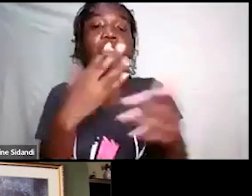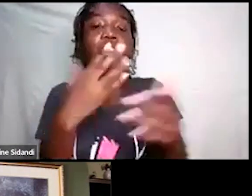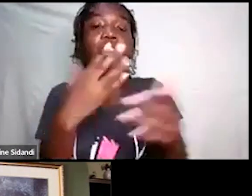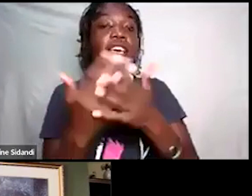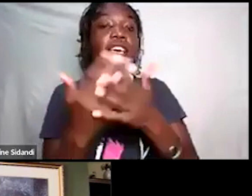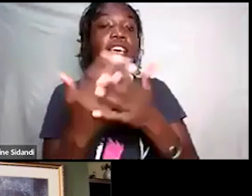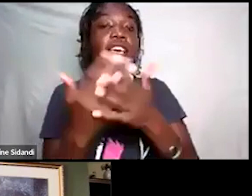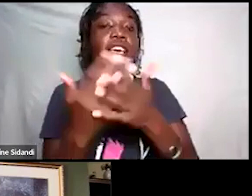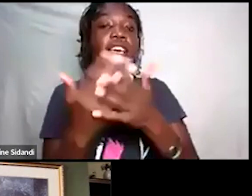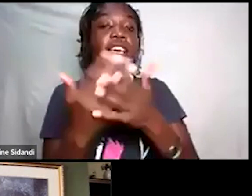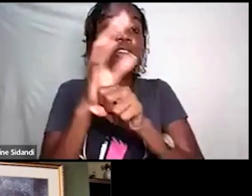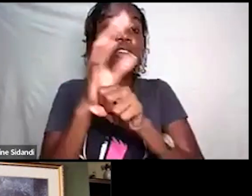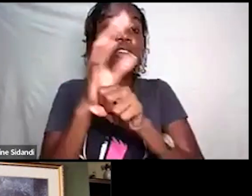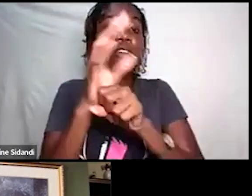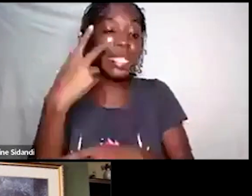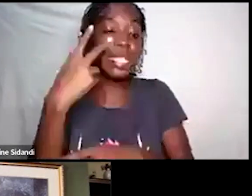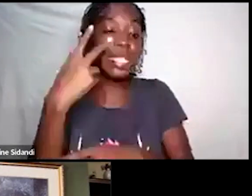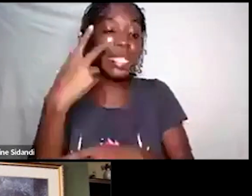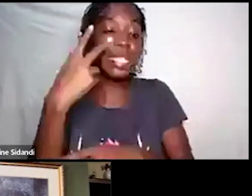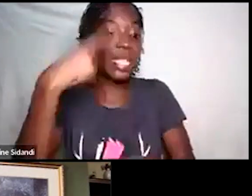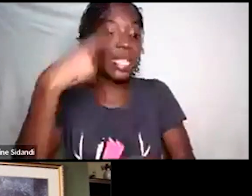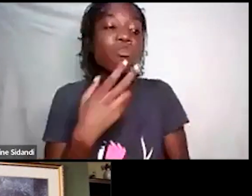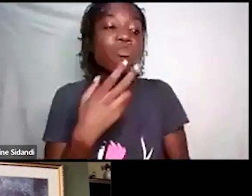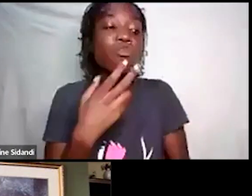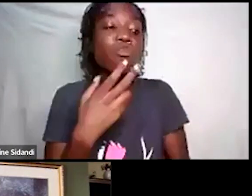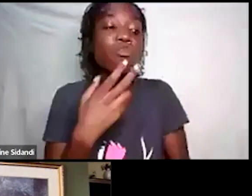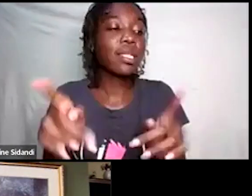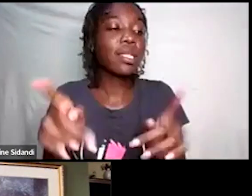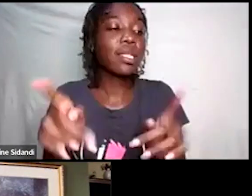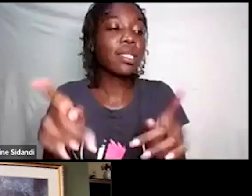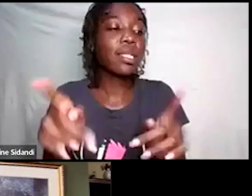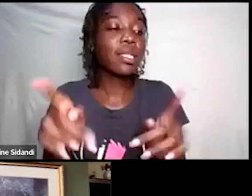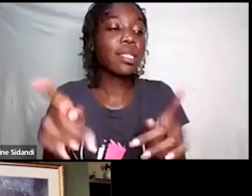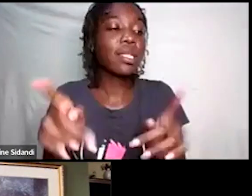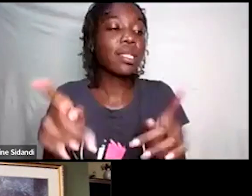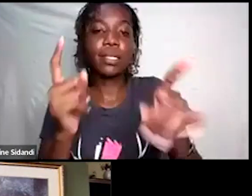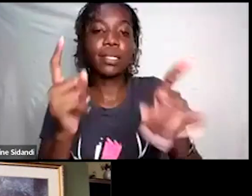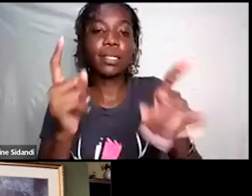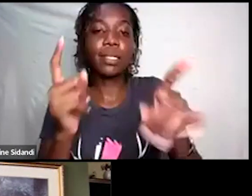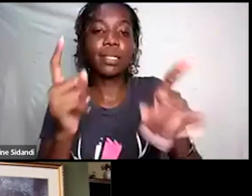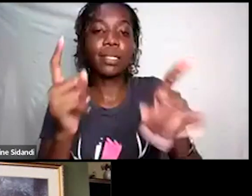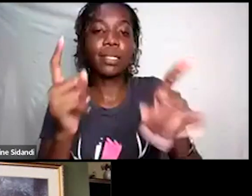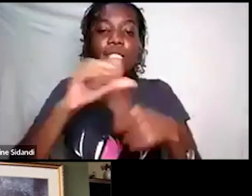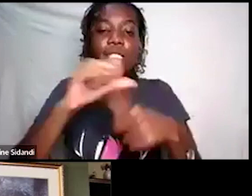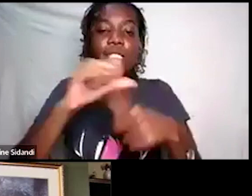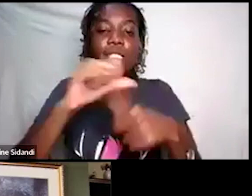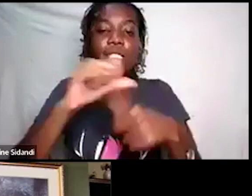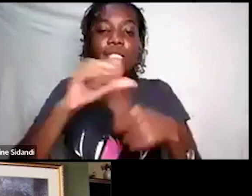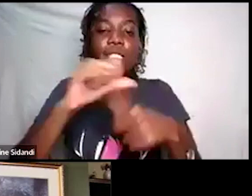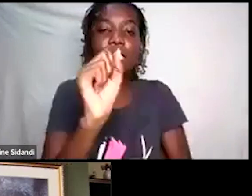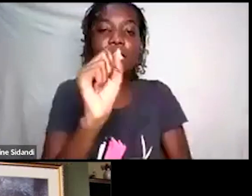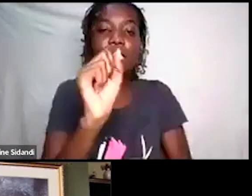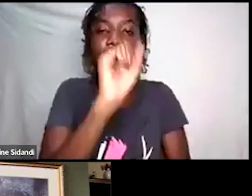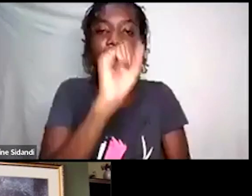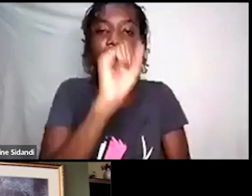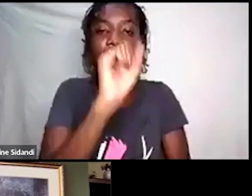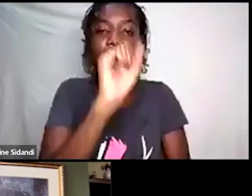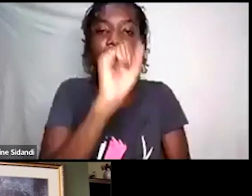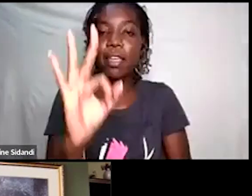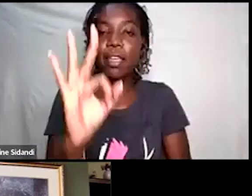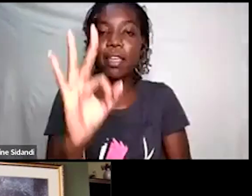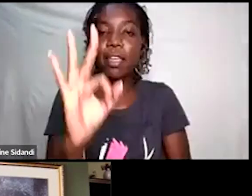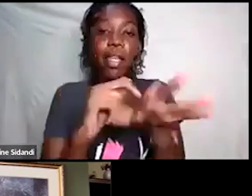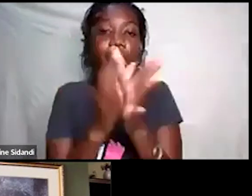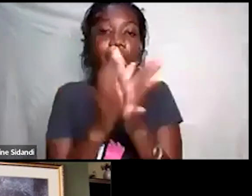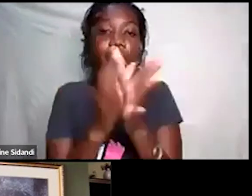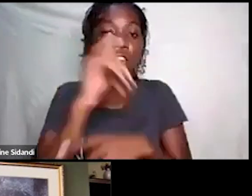you next Tuesday, same time, same place, as we discuss the NSSF new rate. And for what? In case you have